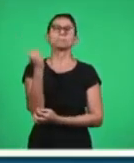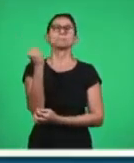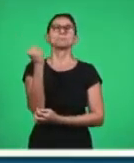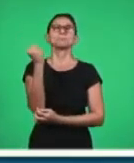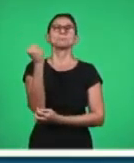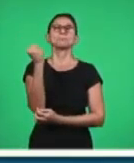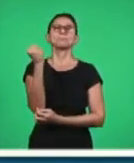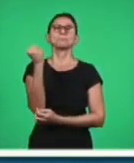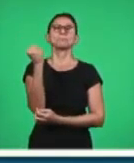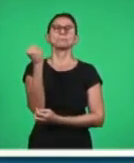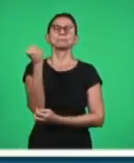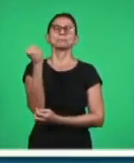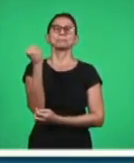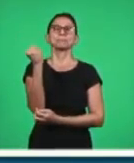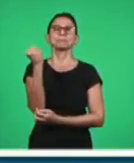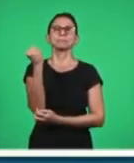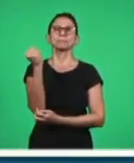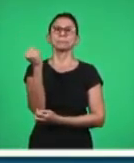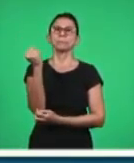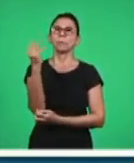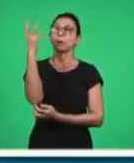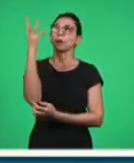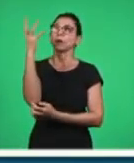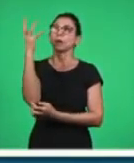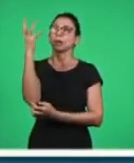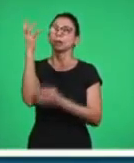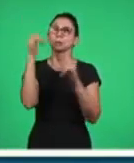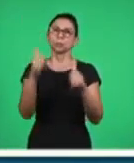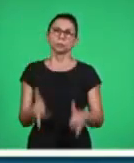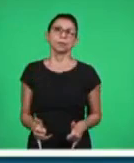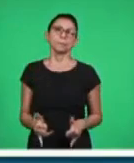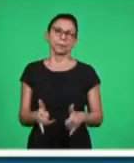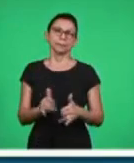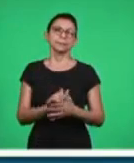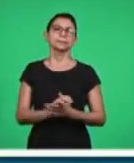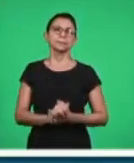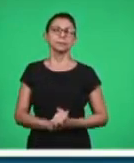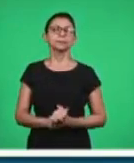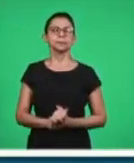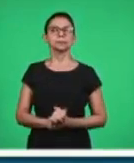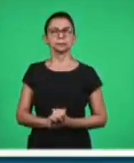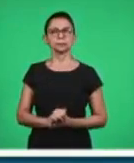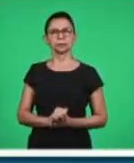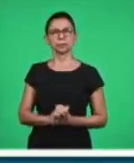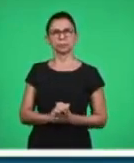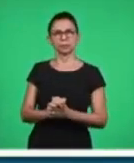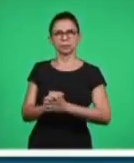let no fruit grow on you ever again. Immediately the fig tree